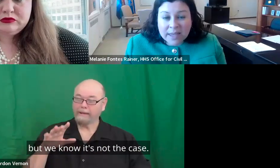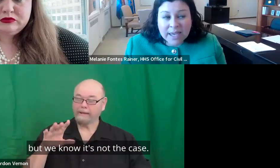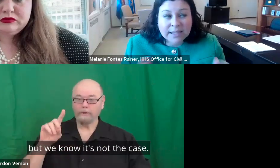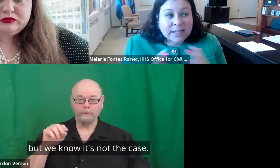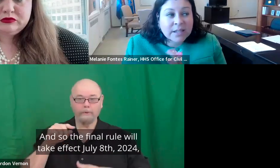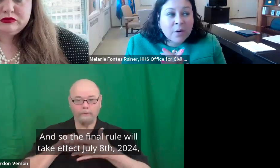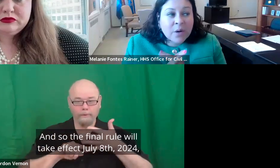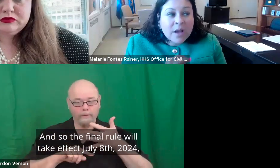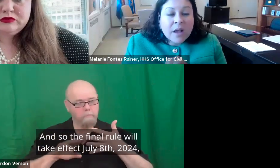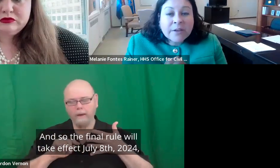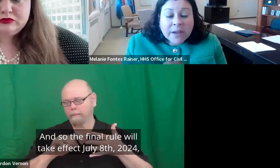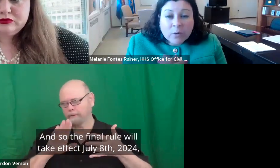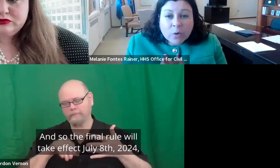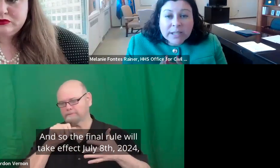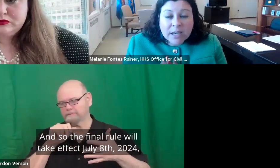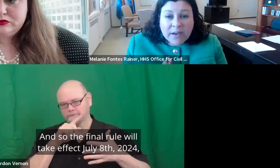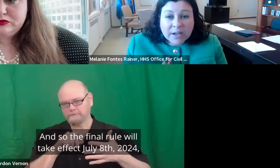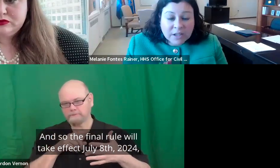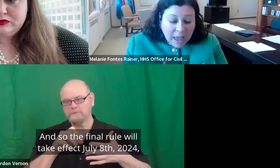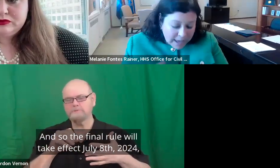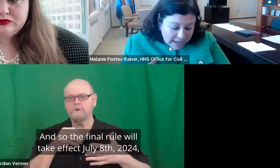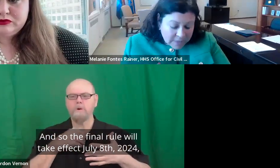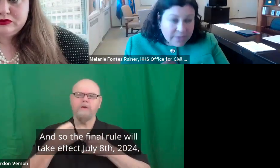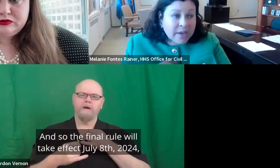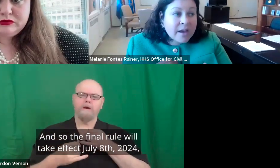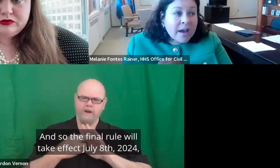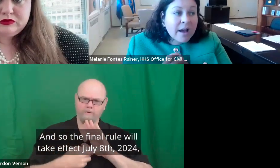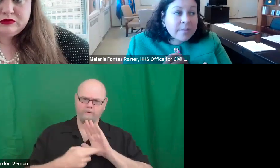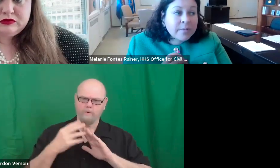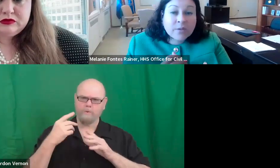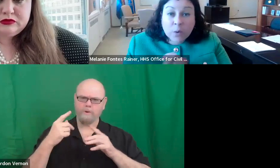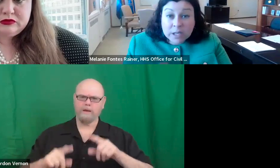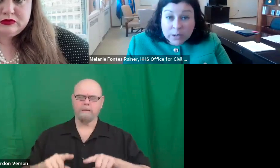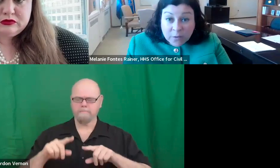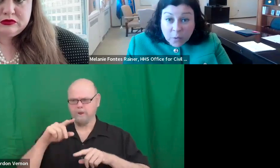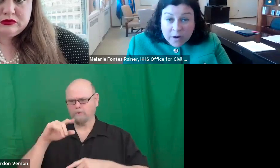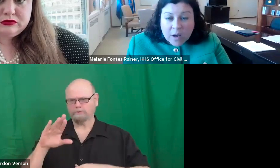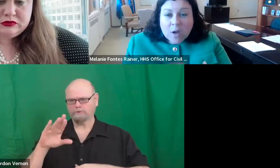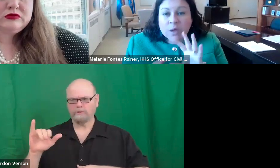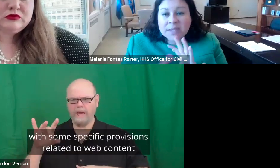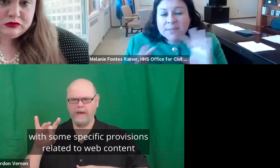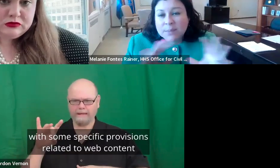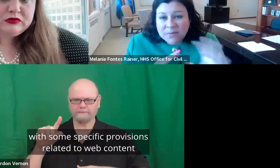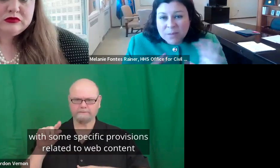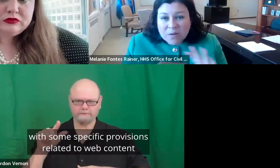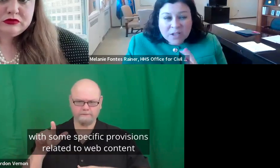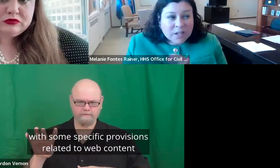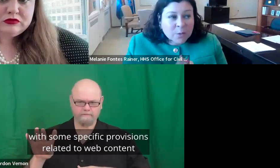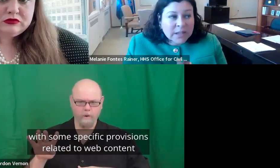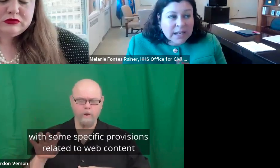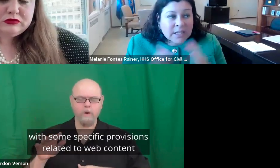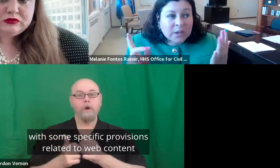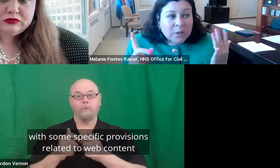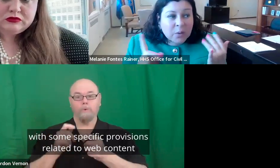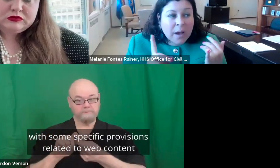it's not the case. And so the final rule will take effect July 8th of 2024 with some specific